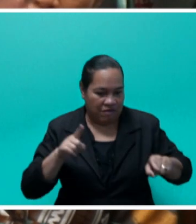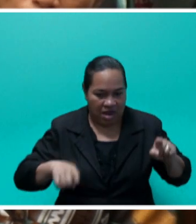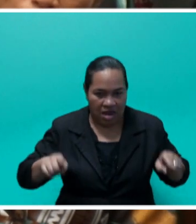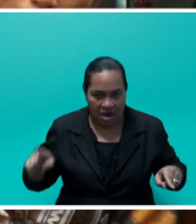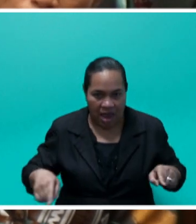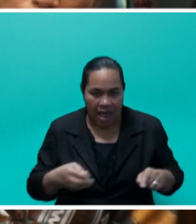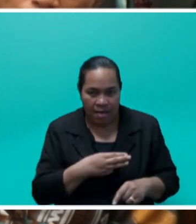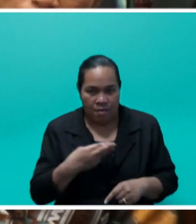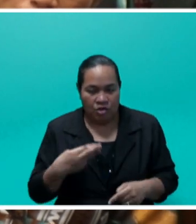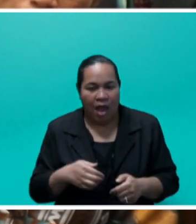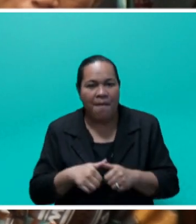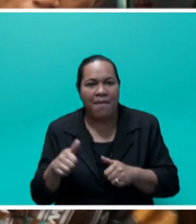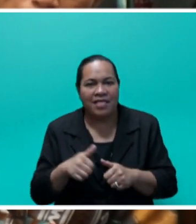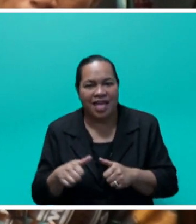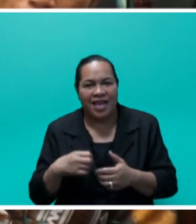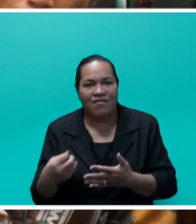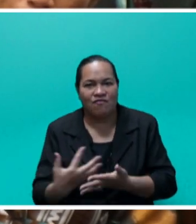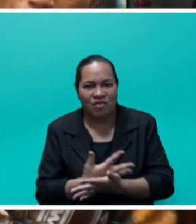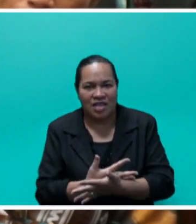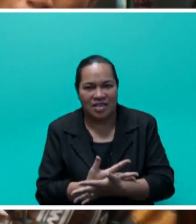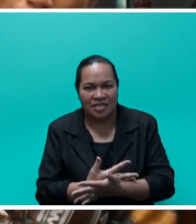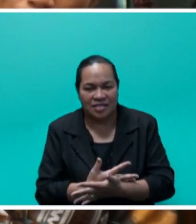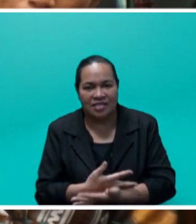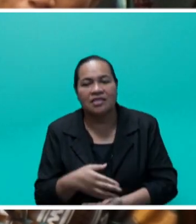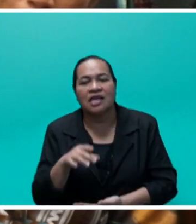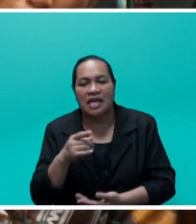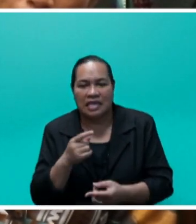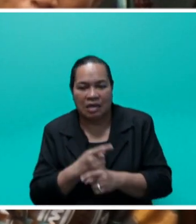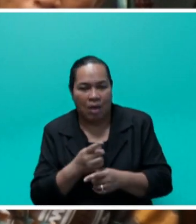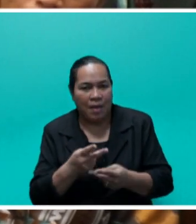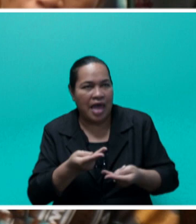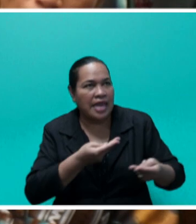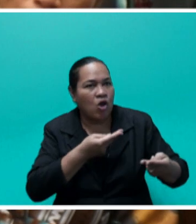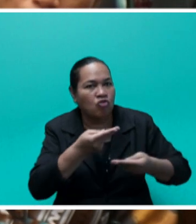a much better influence and leeway in terms of negotiating some of the